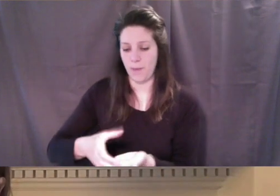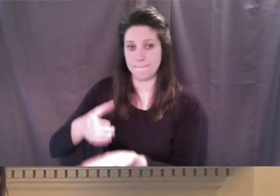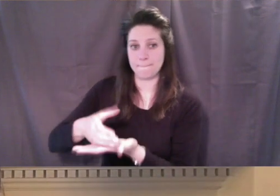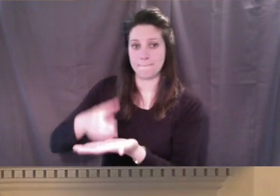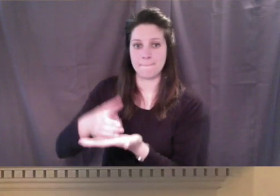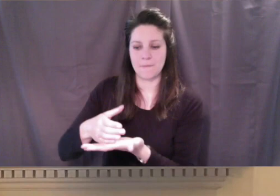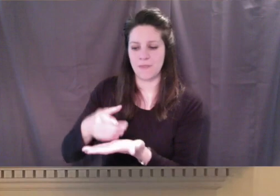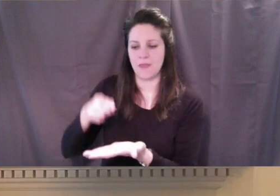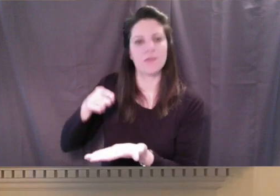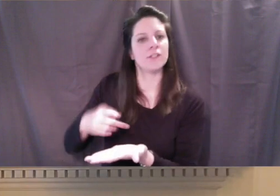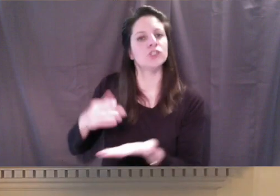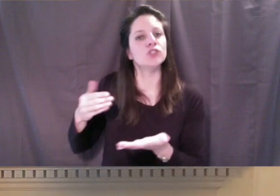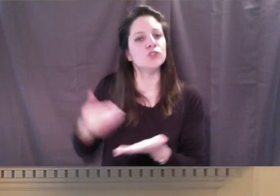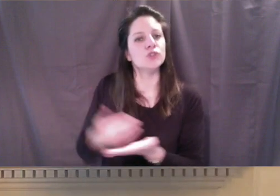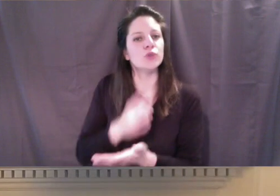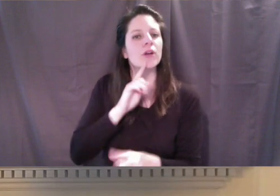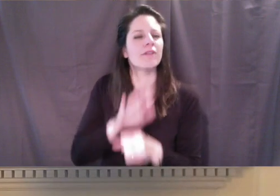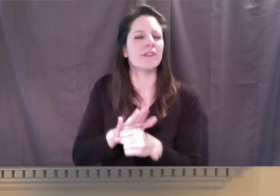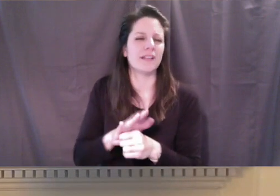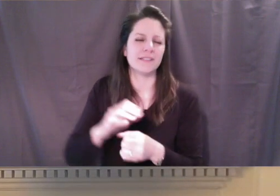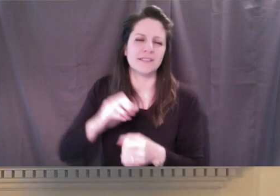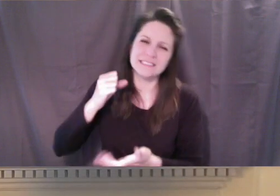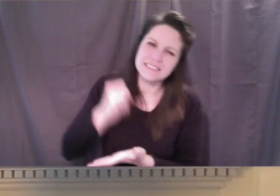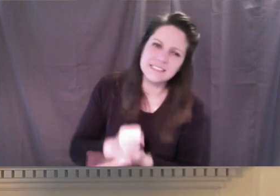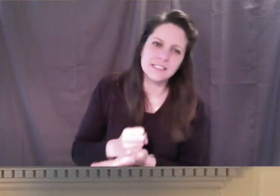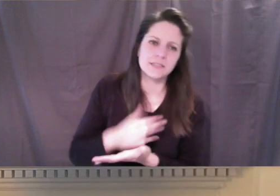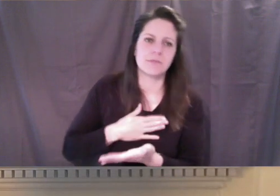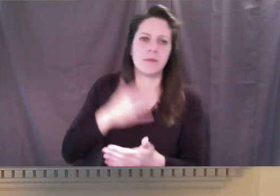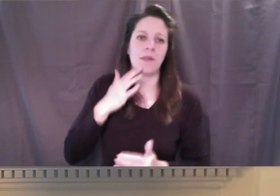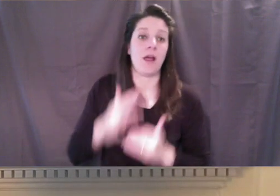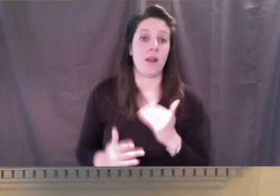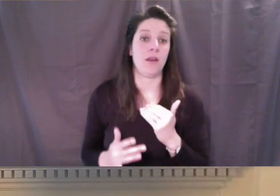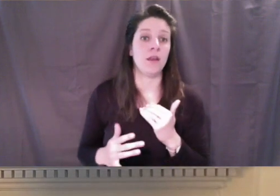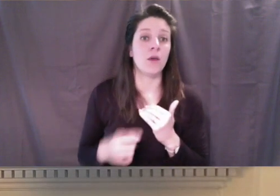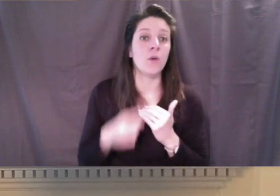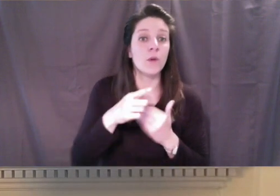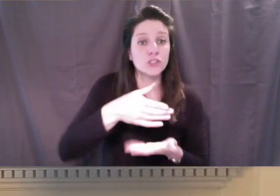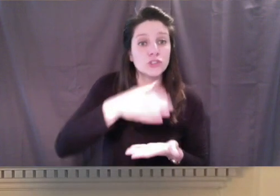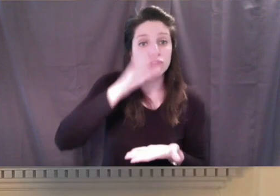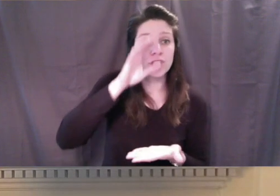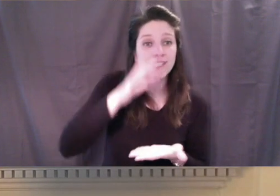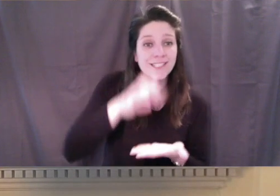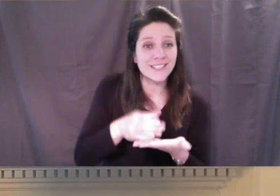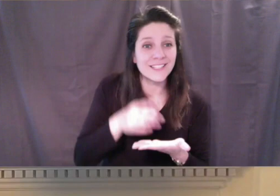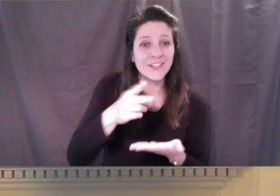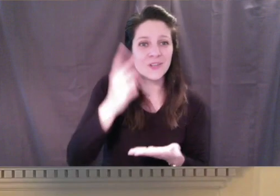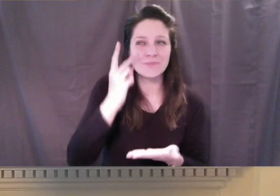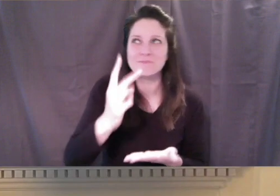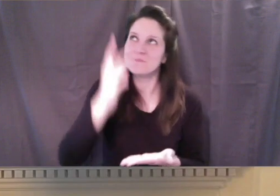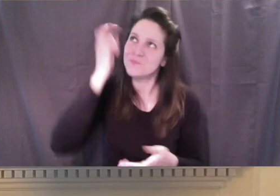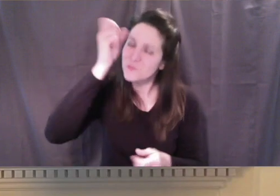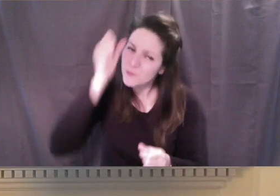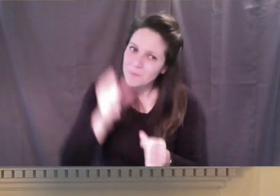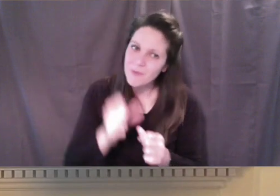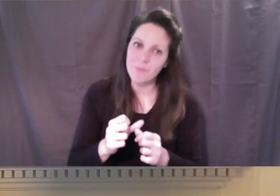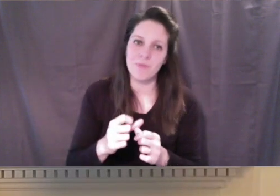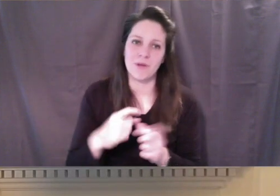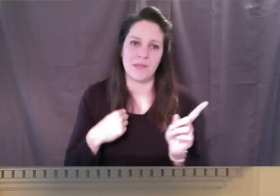In the same way, after supper, Jesus took the cup, saying, "This cup is the new covenant sealed in my